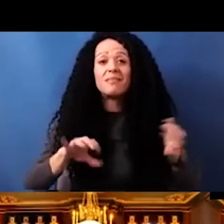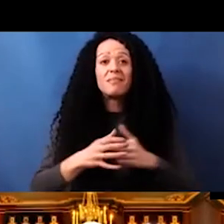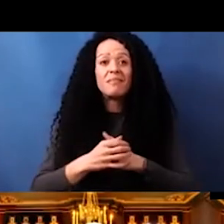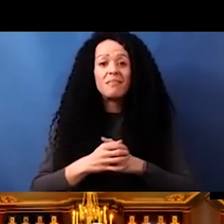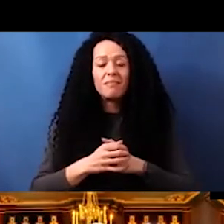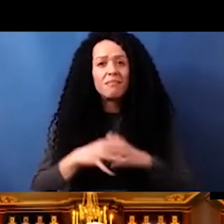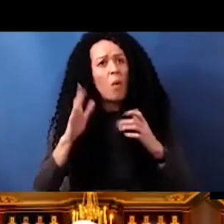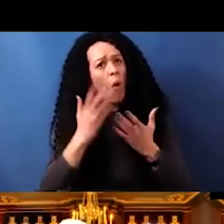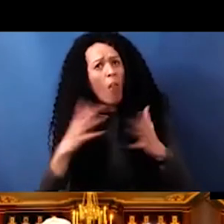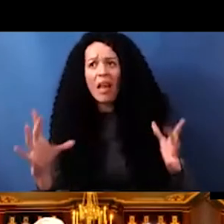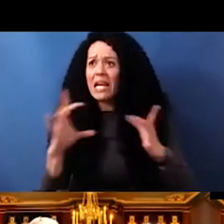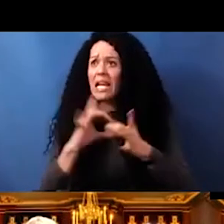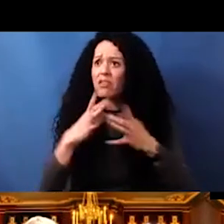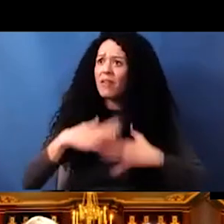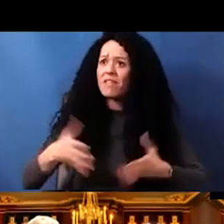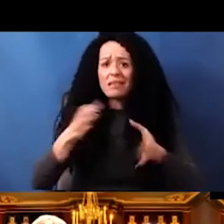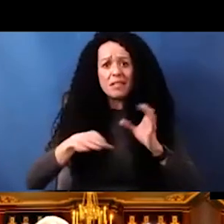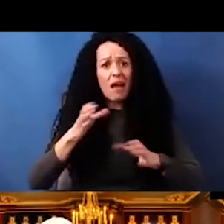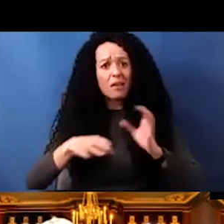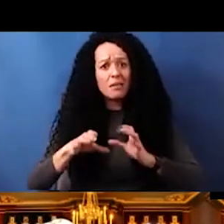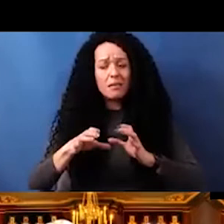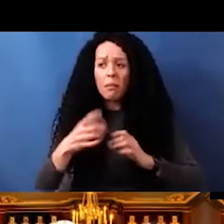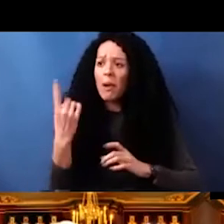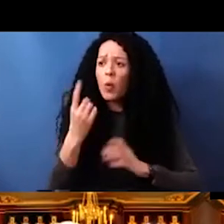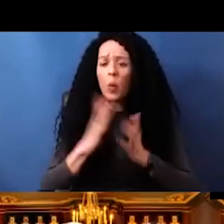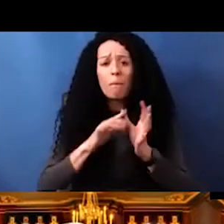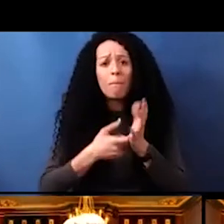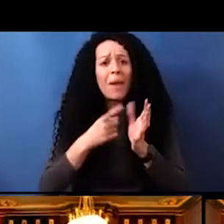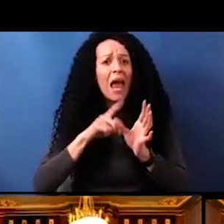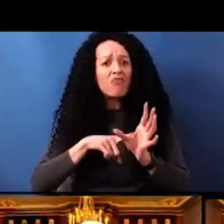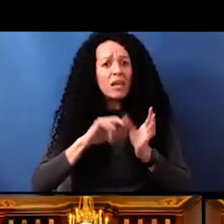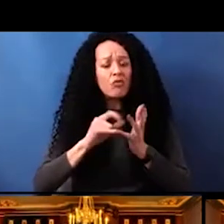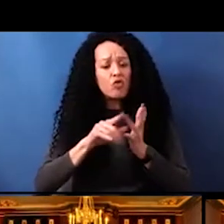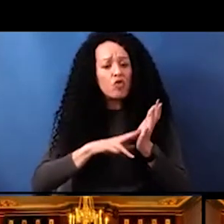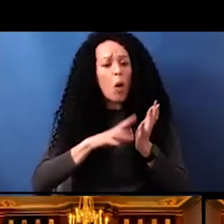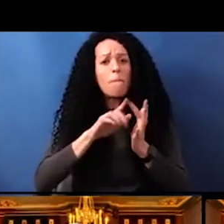On the Connections of the Physical Sciences by Mary Somerville.